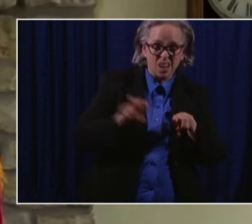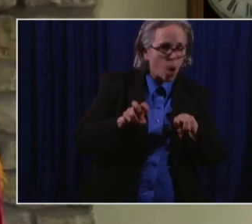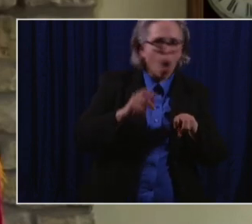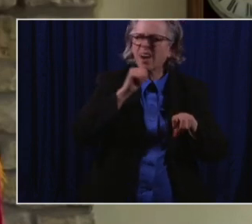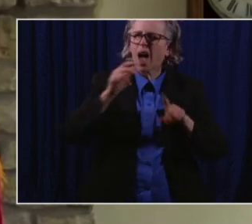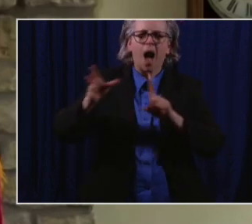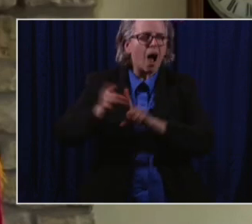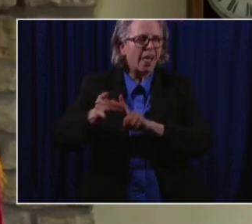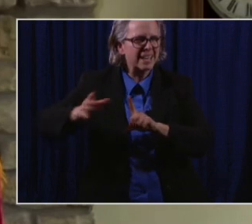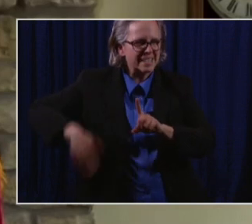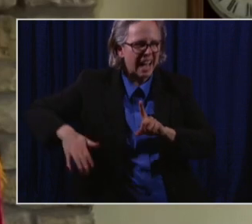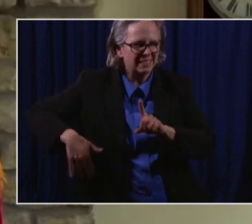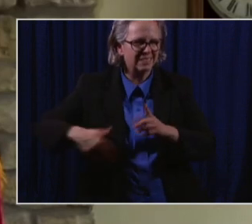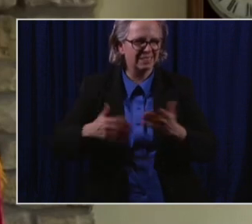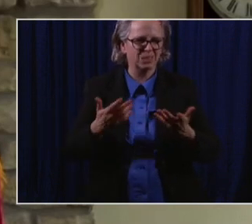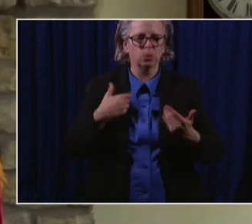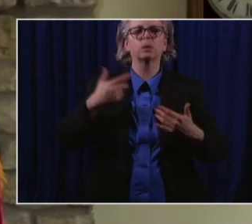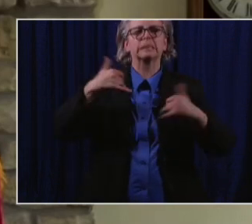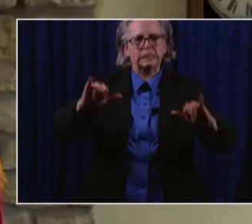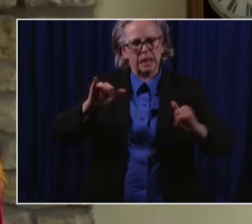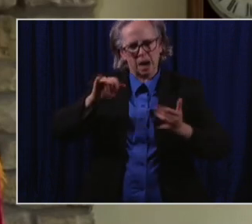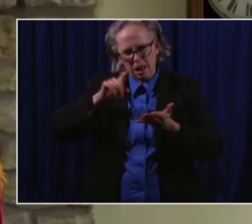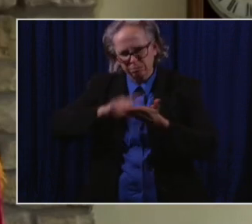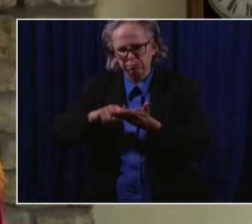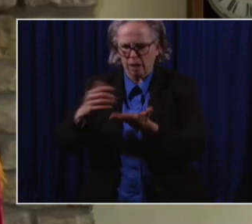can help inform us as how we move forward.